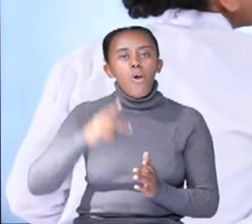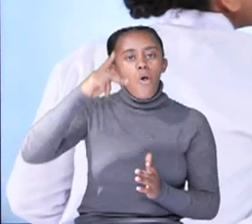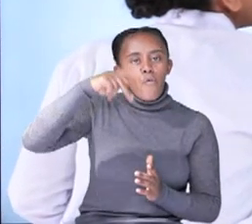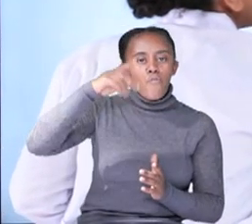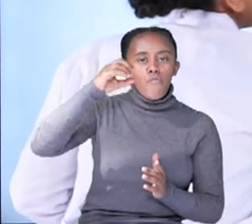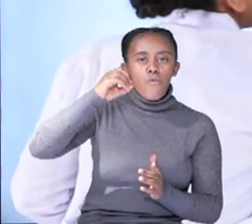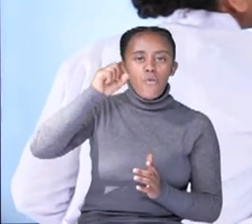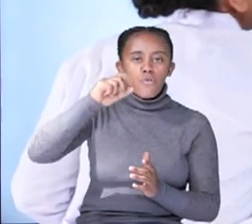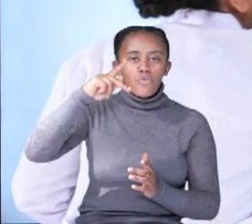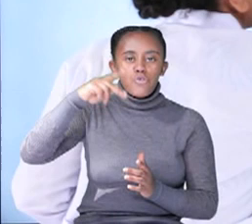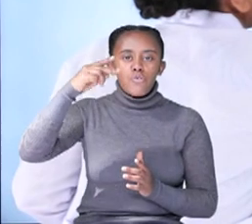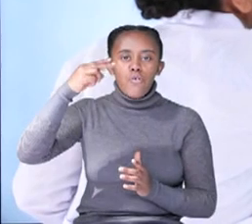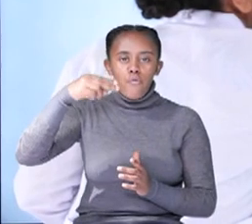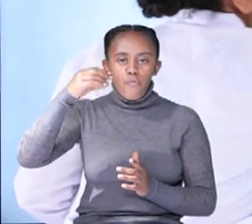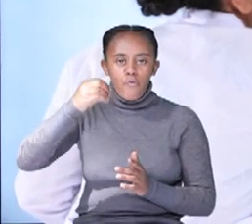phosphorylation.